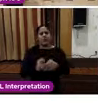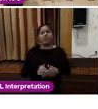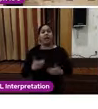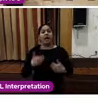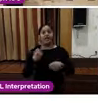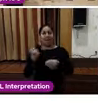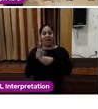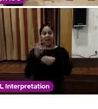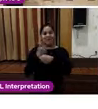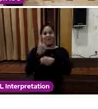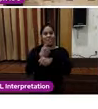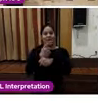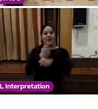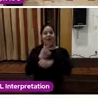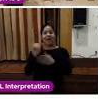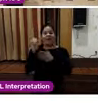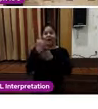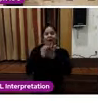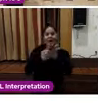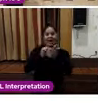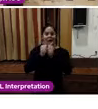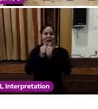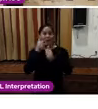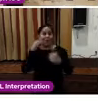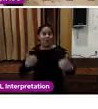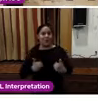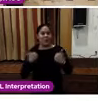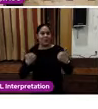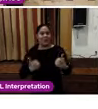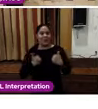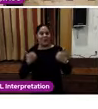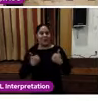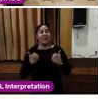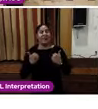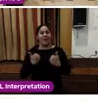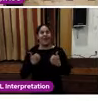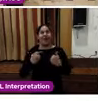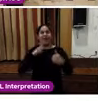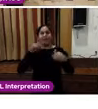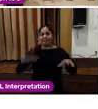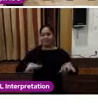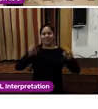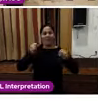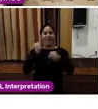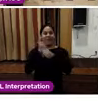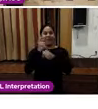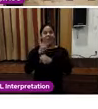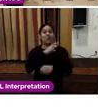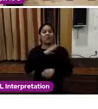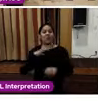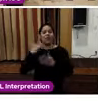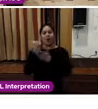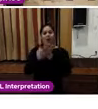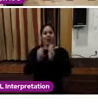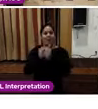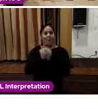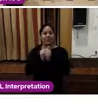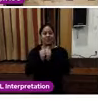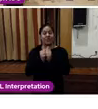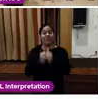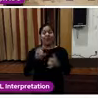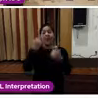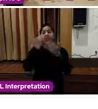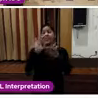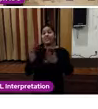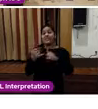annual art competition for our youth that gets hosted every year, the Congressional Art Competition. The deadline this year